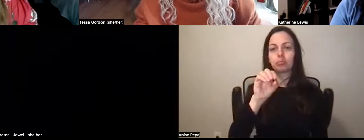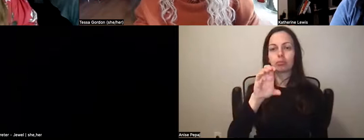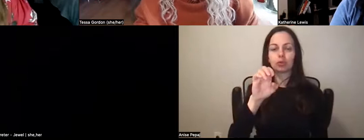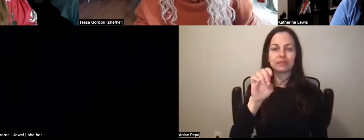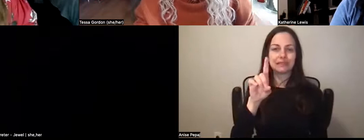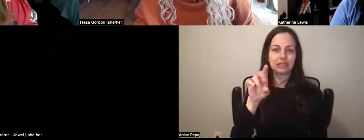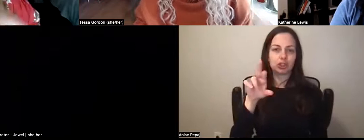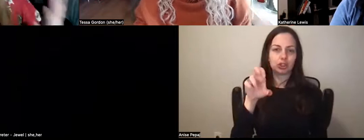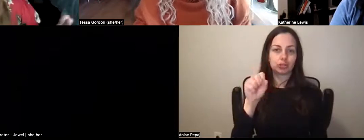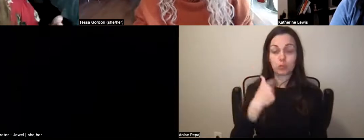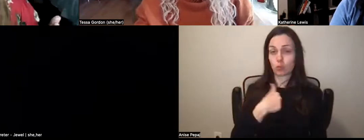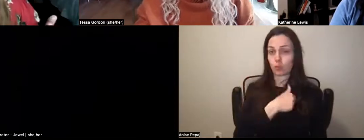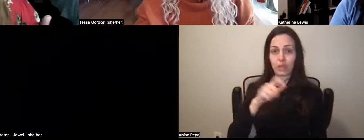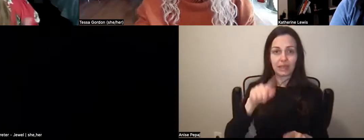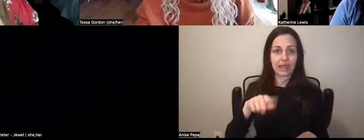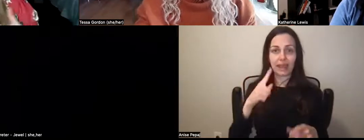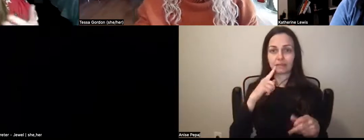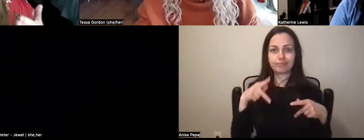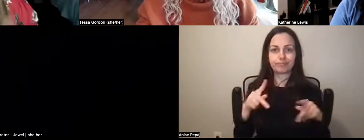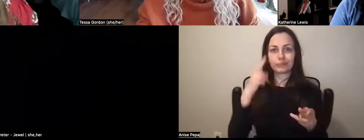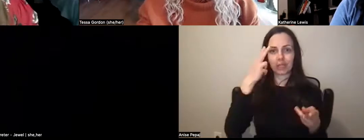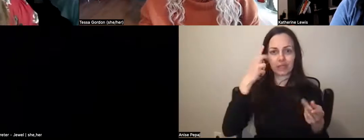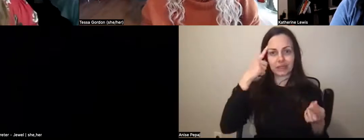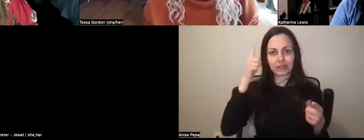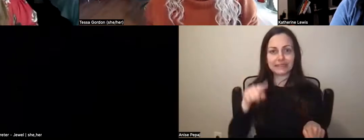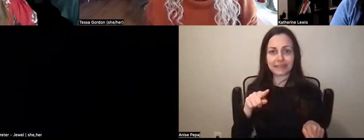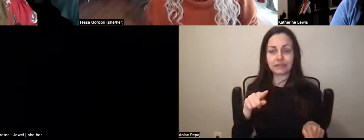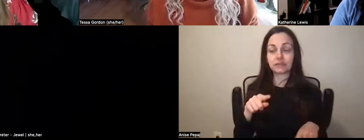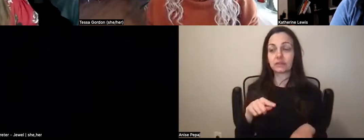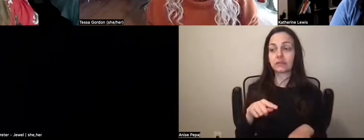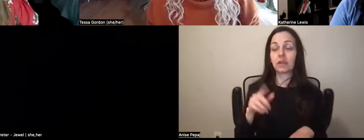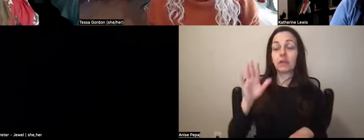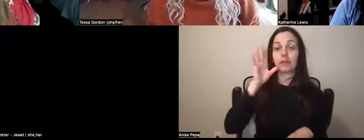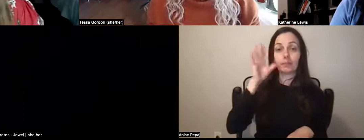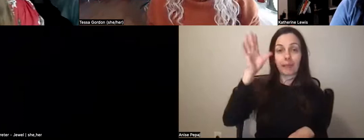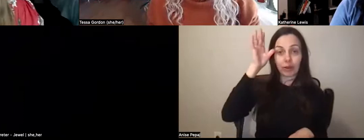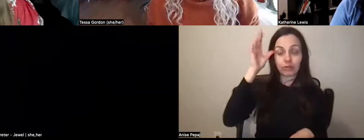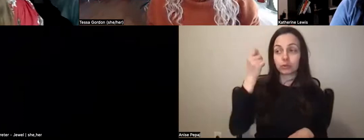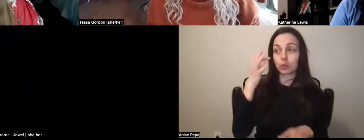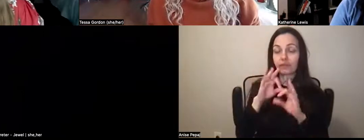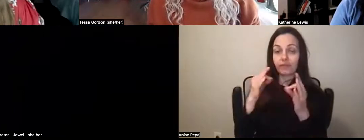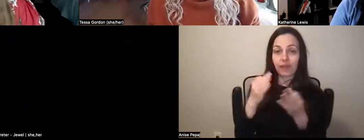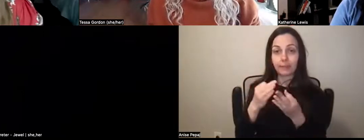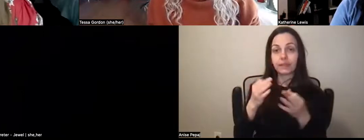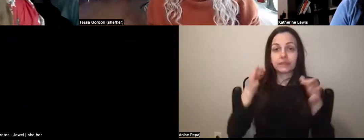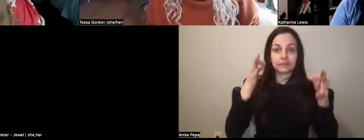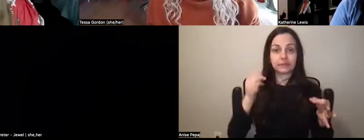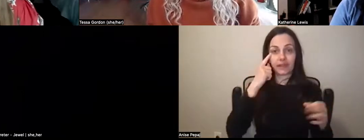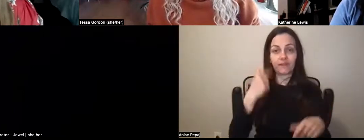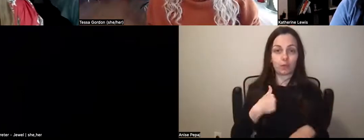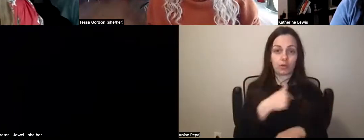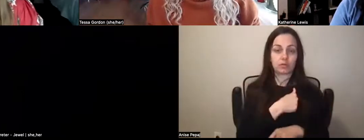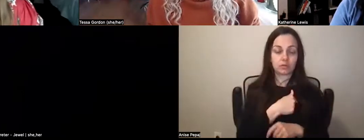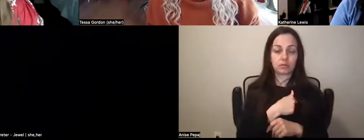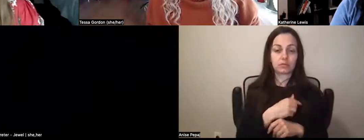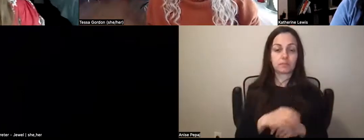And we have no rights there. There are our parents or family members who are making decisions for us. Sometimes if